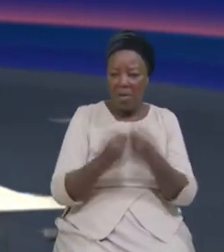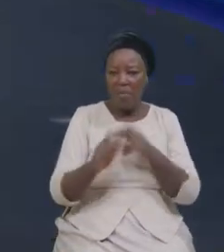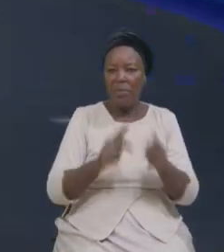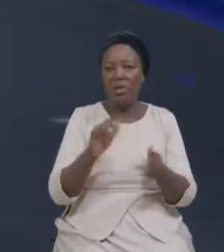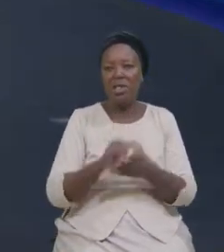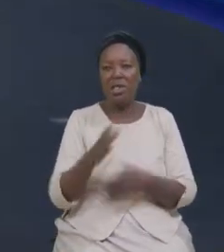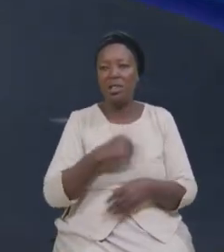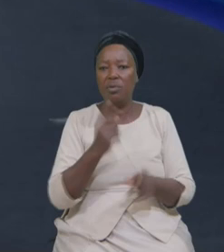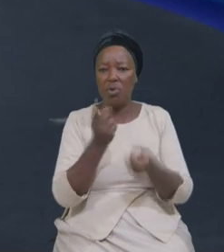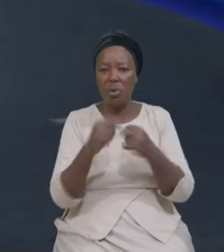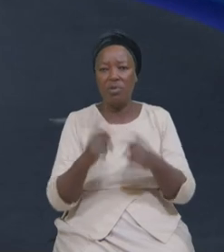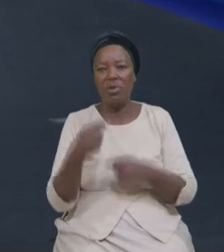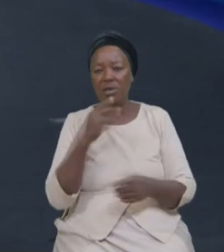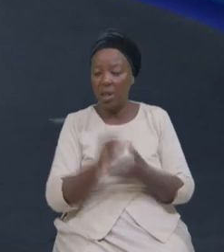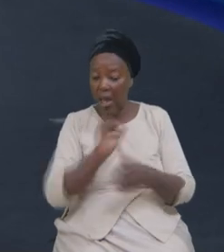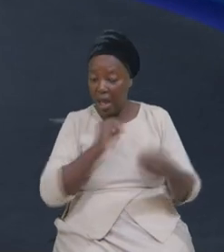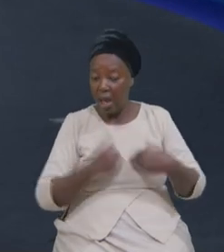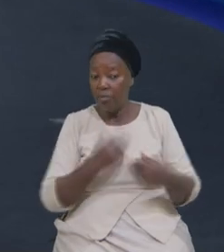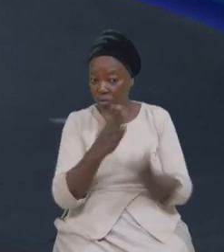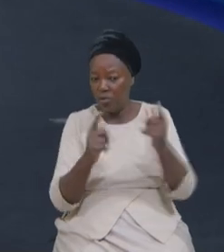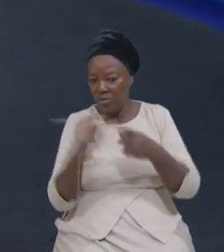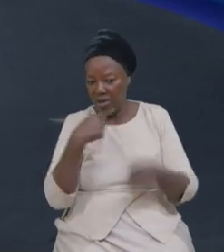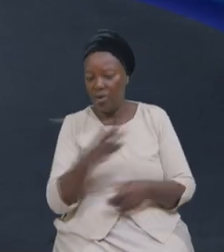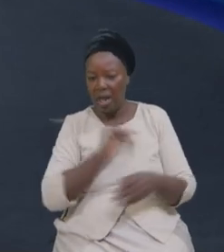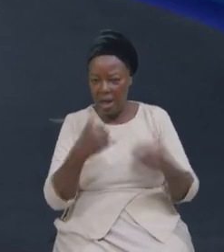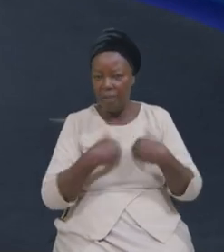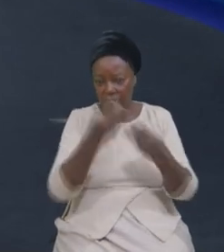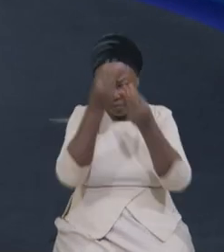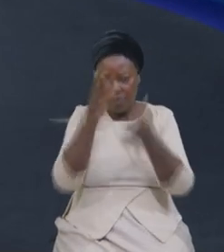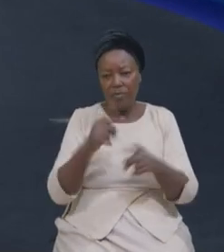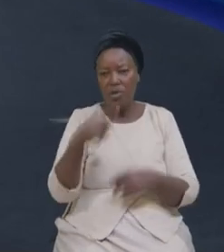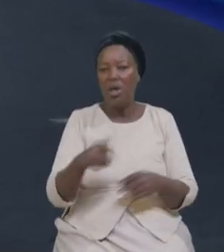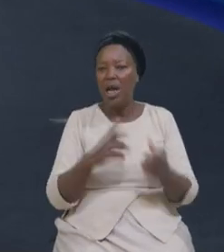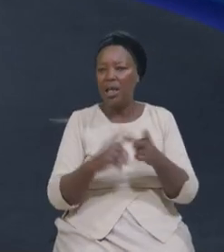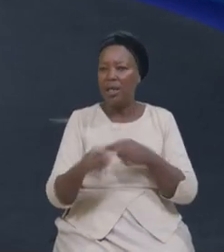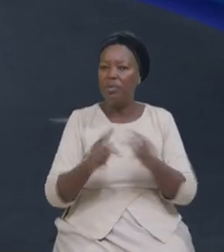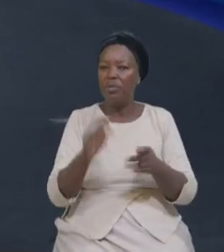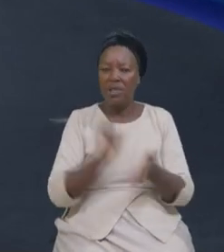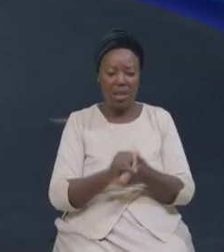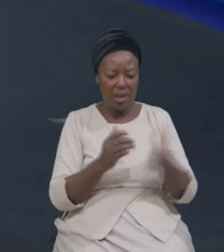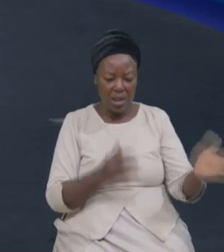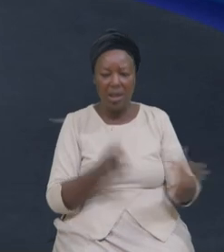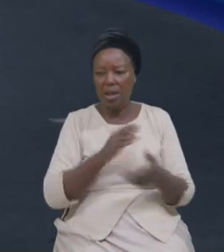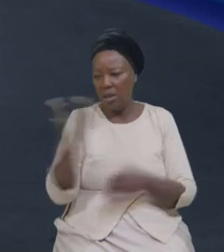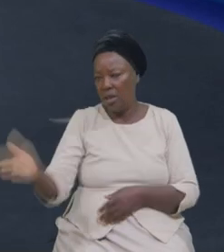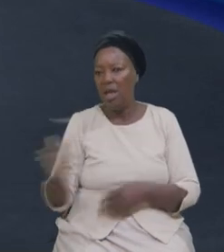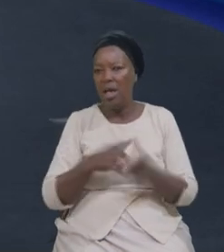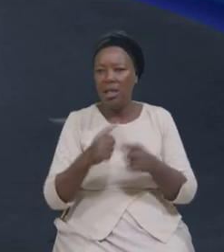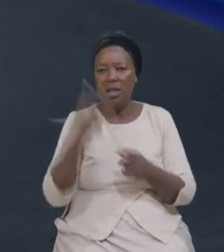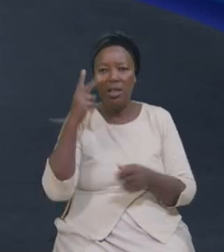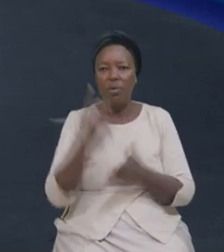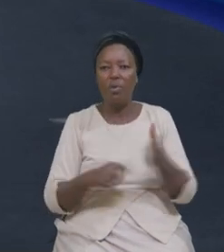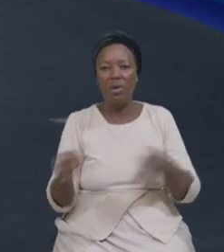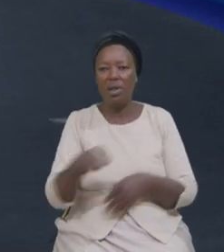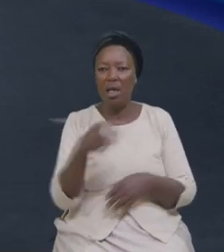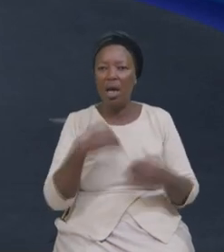they have information for you, I have something to tell you. The people on this side and the people on that side see what they are